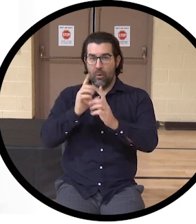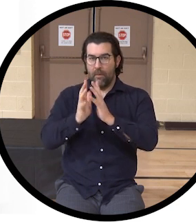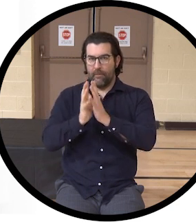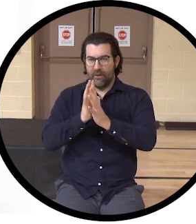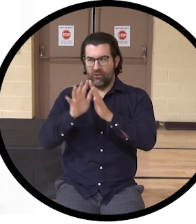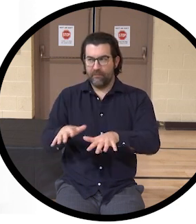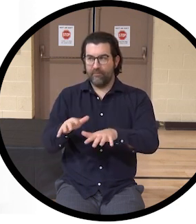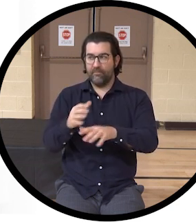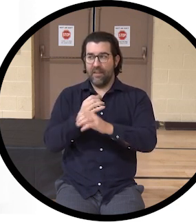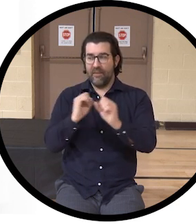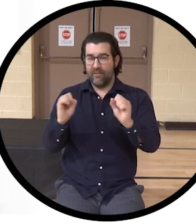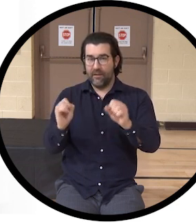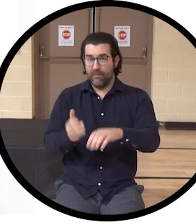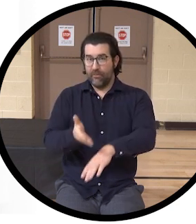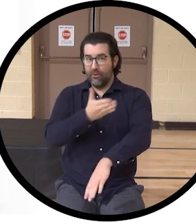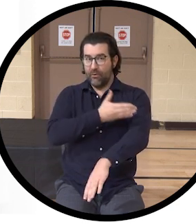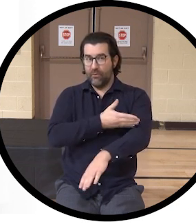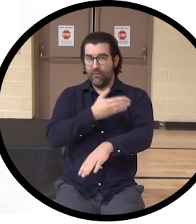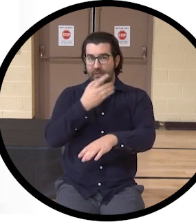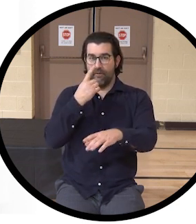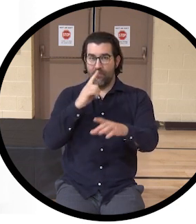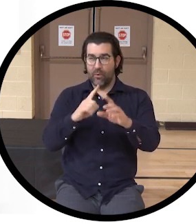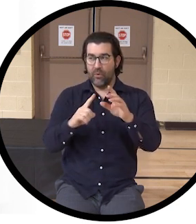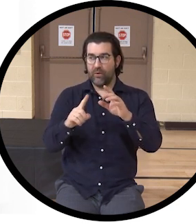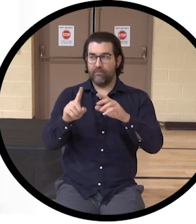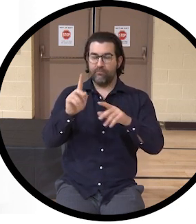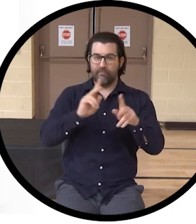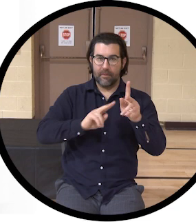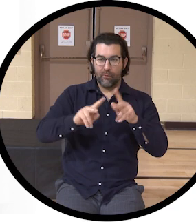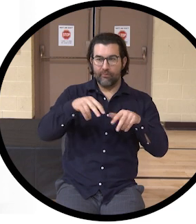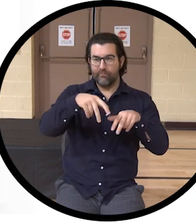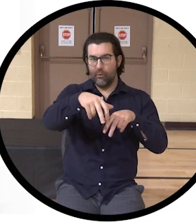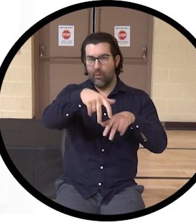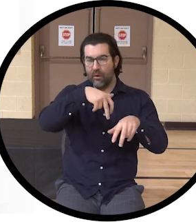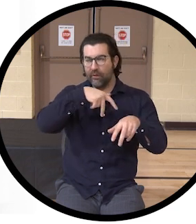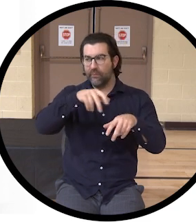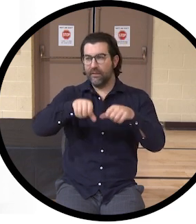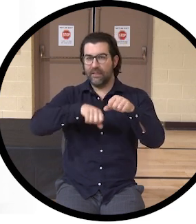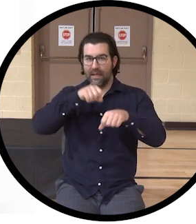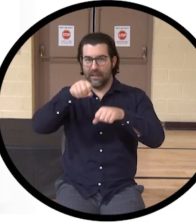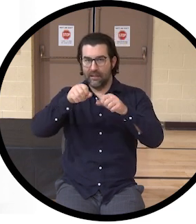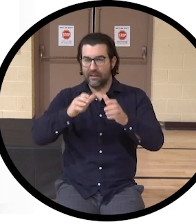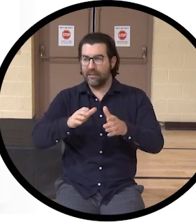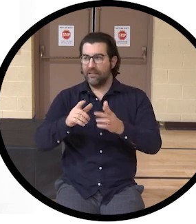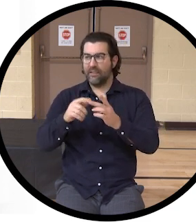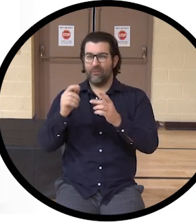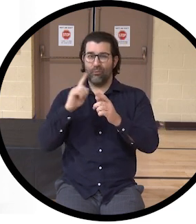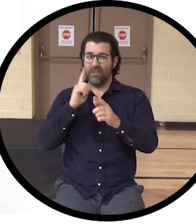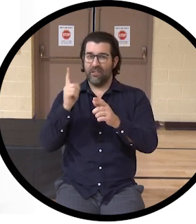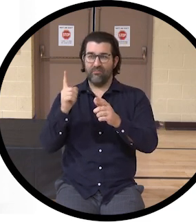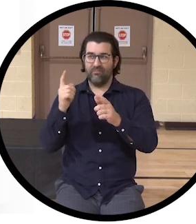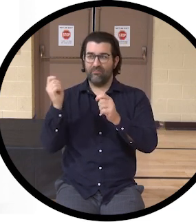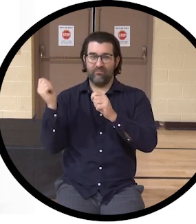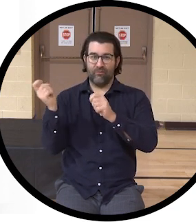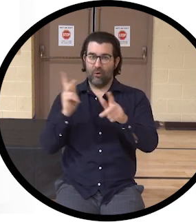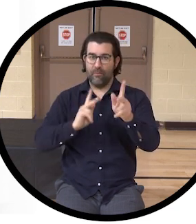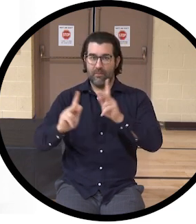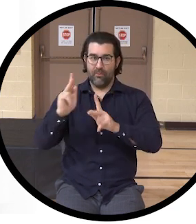improve safety for pedestrians, cyclists, but really all users on Stanton Avenue.